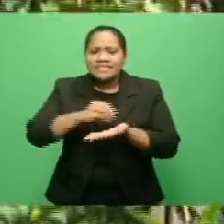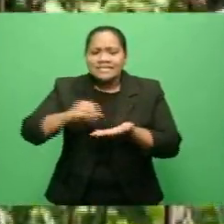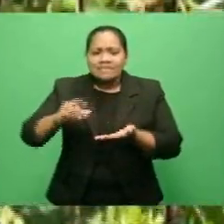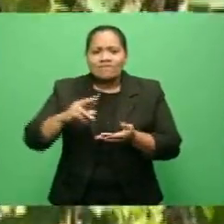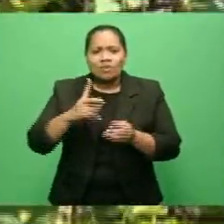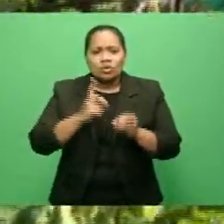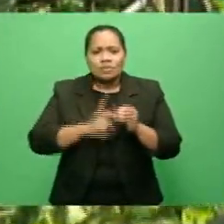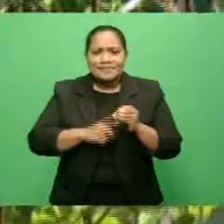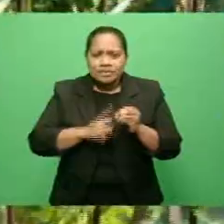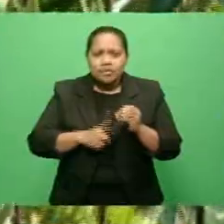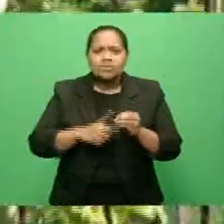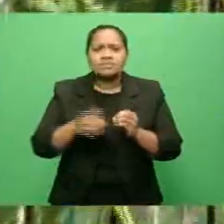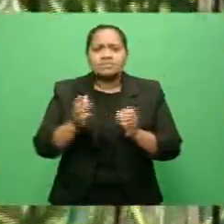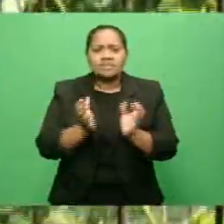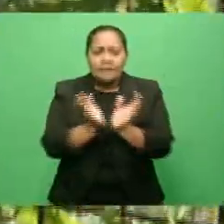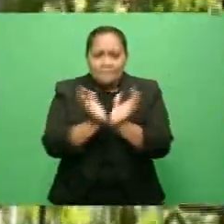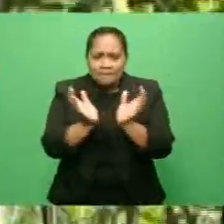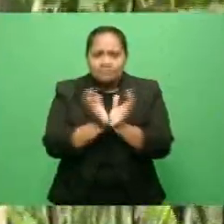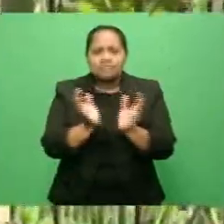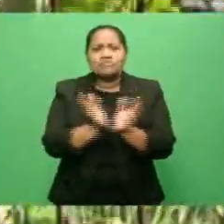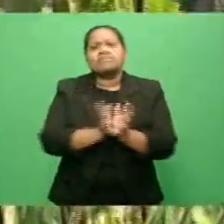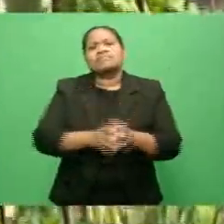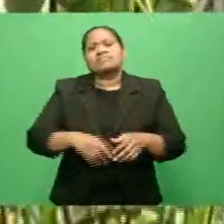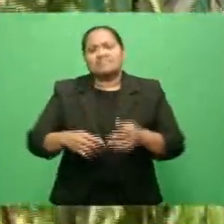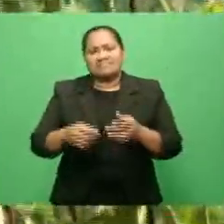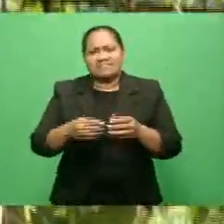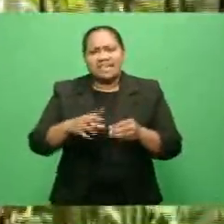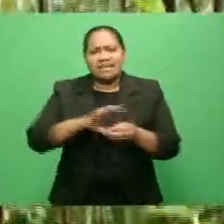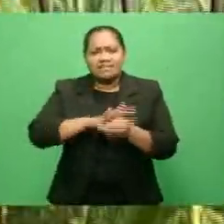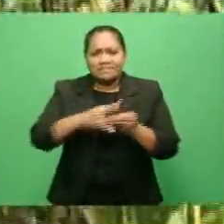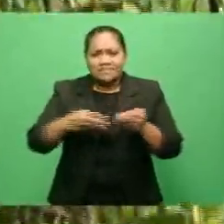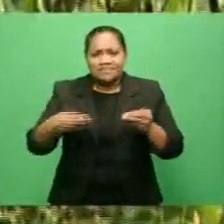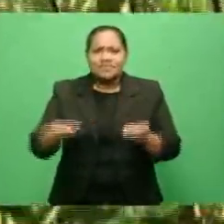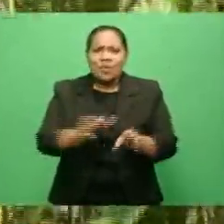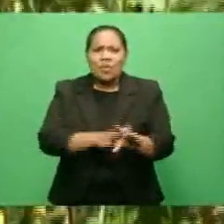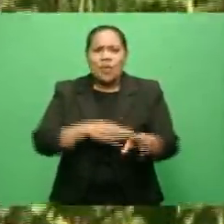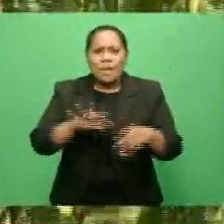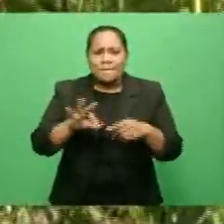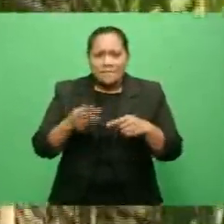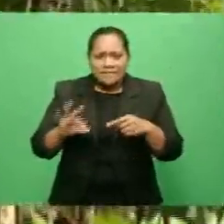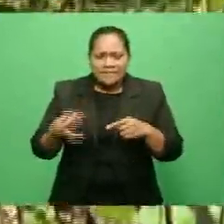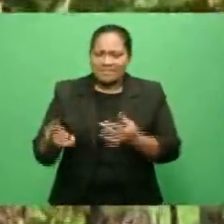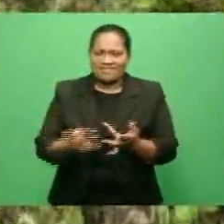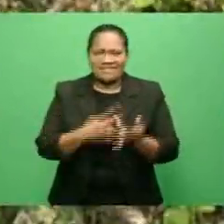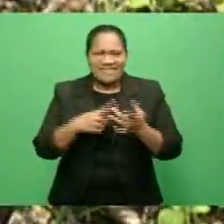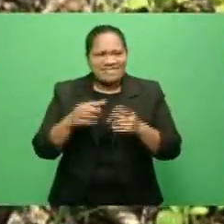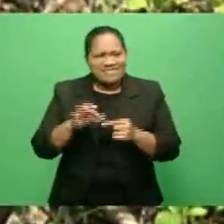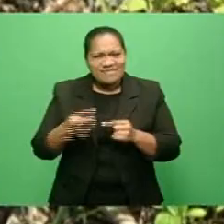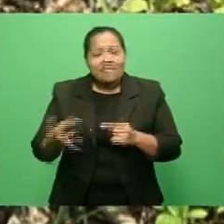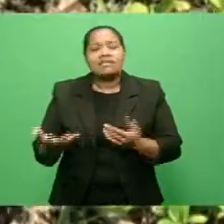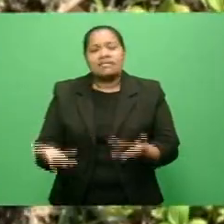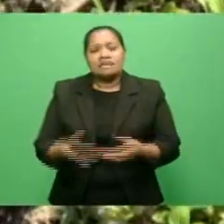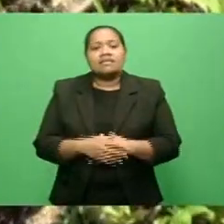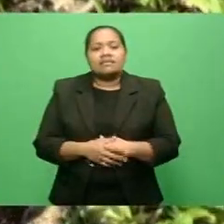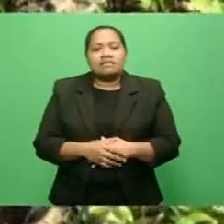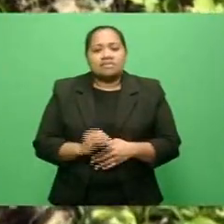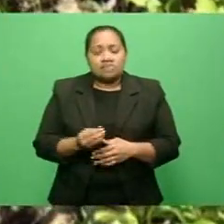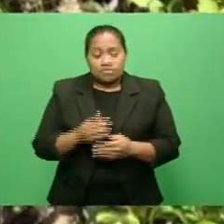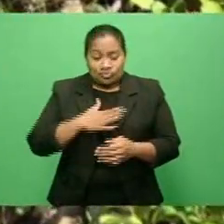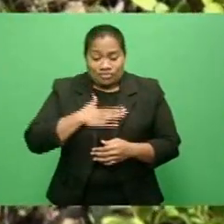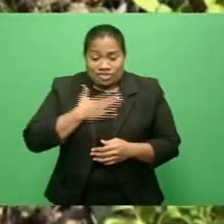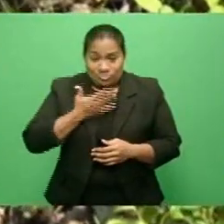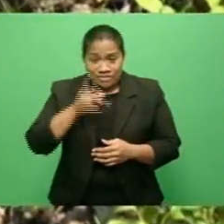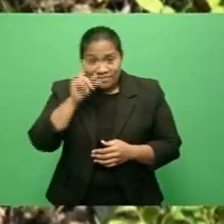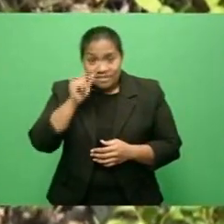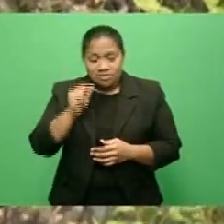cabbage, eggplant, long beans, French beans and okra. Minister Dr. Mahendra Reddy says interested Fijians can visit any